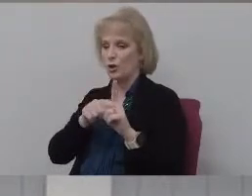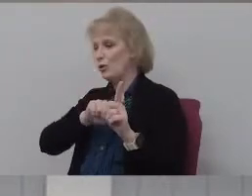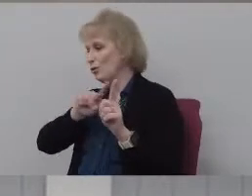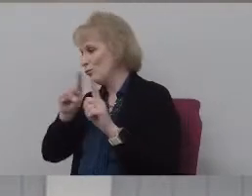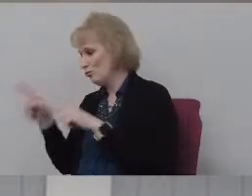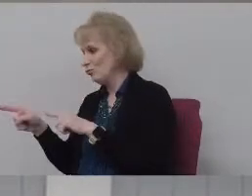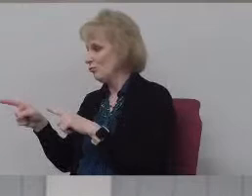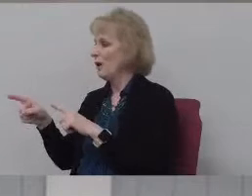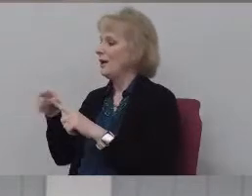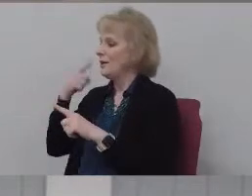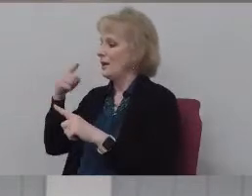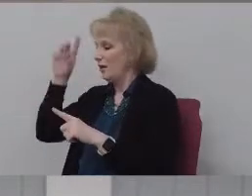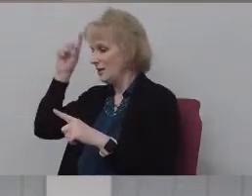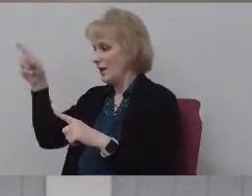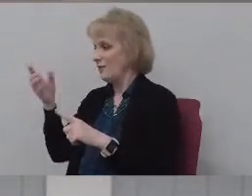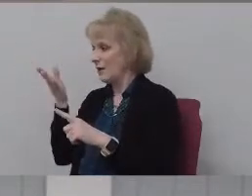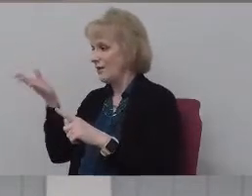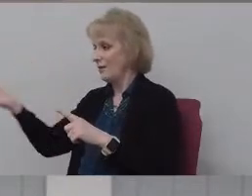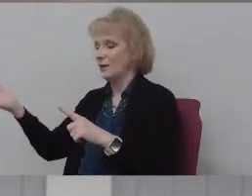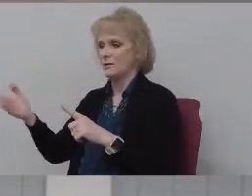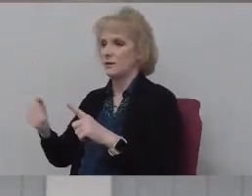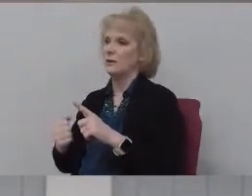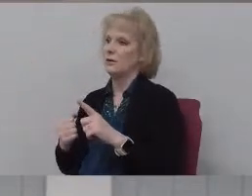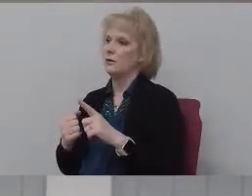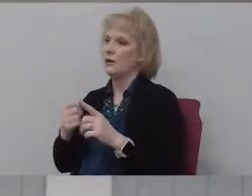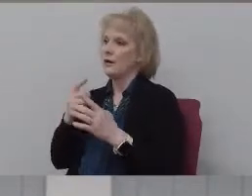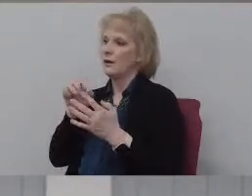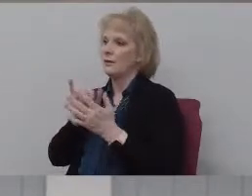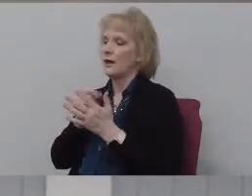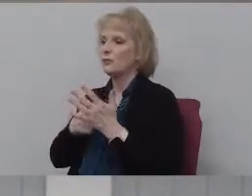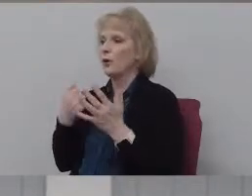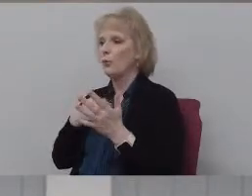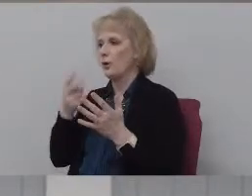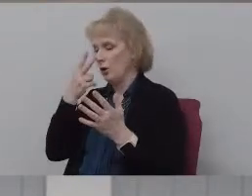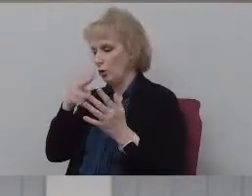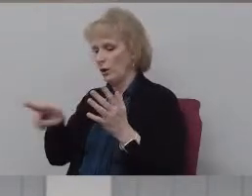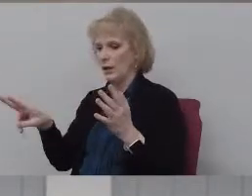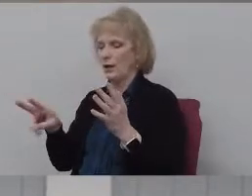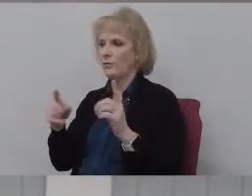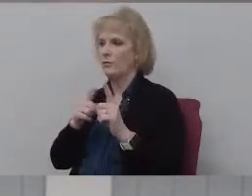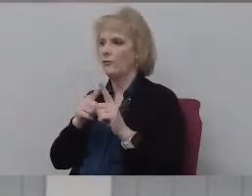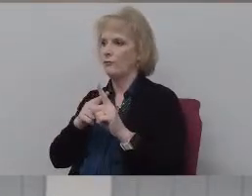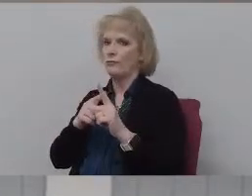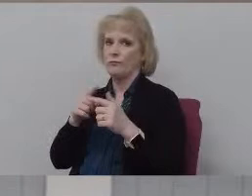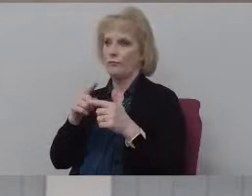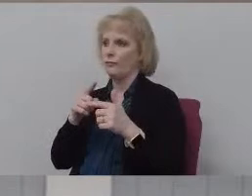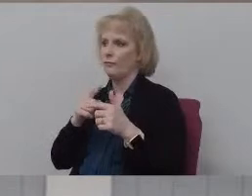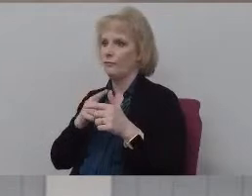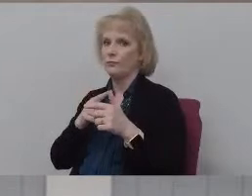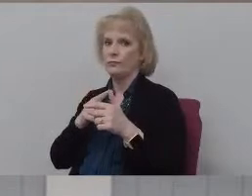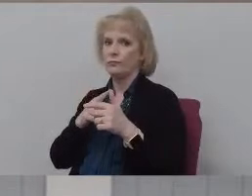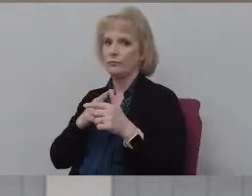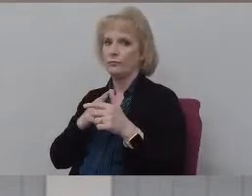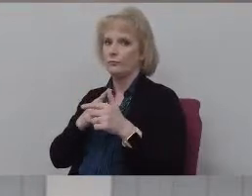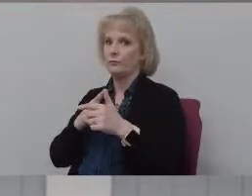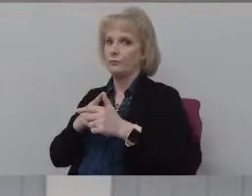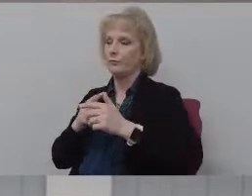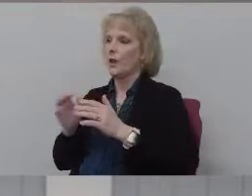go tell David X." And so that's what we're going to be looking at. The first one has to do with the building of the temple. So